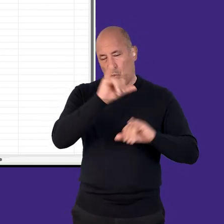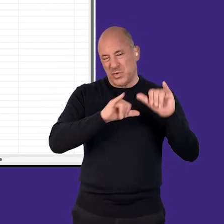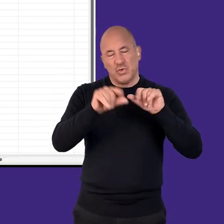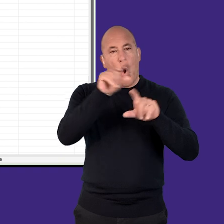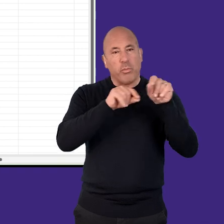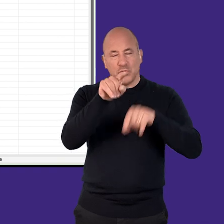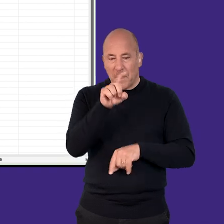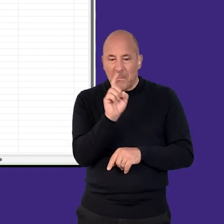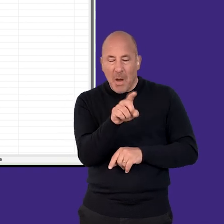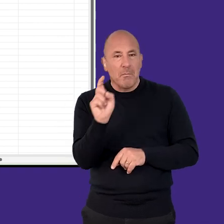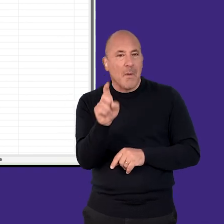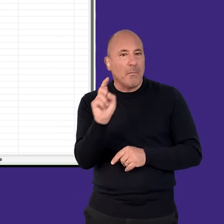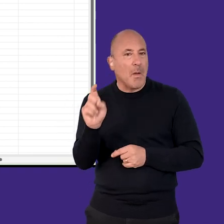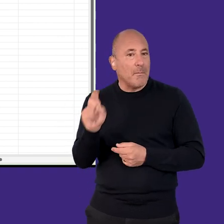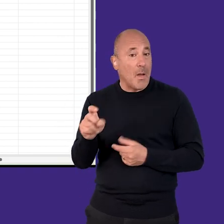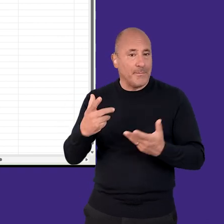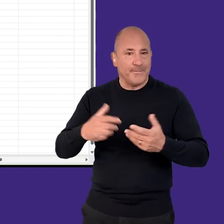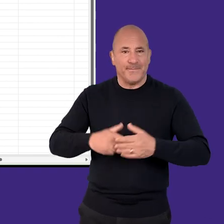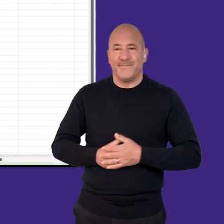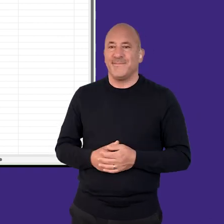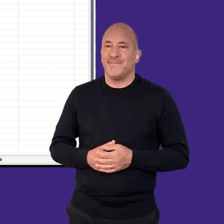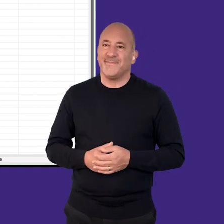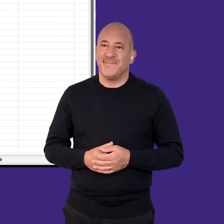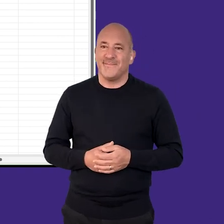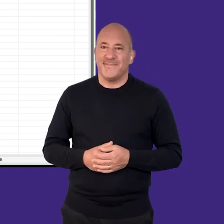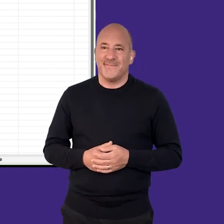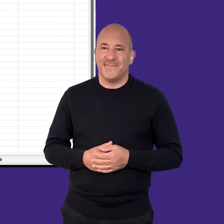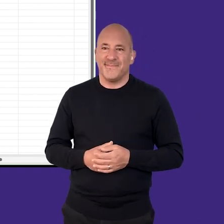each column to choose from the available options.